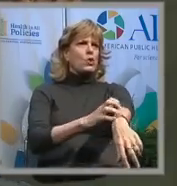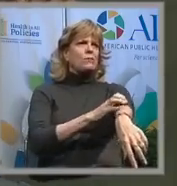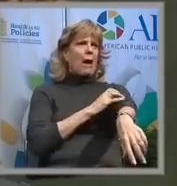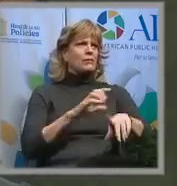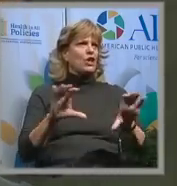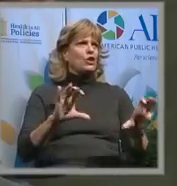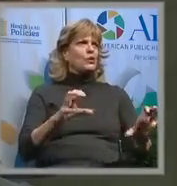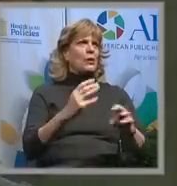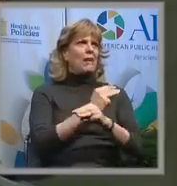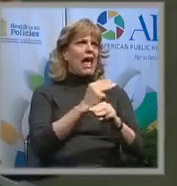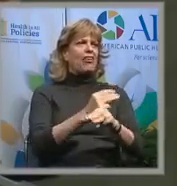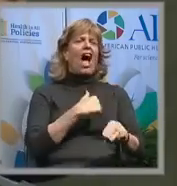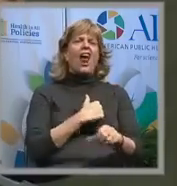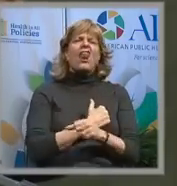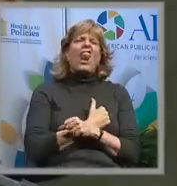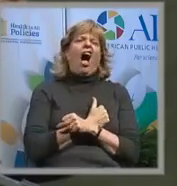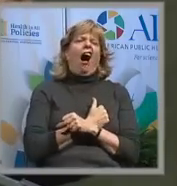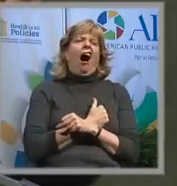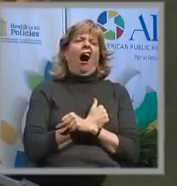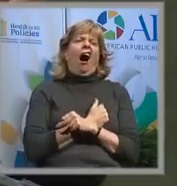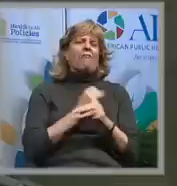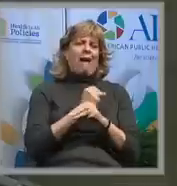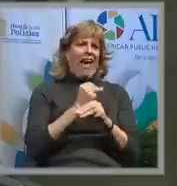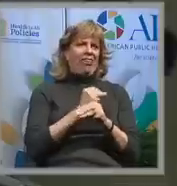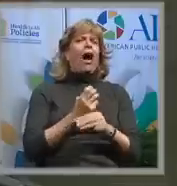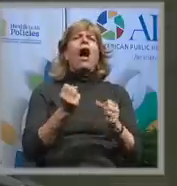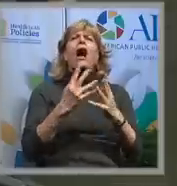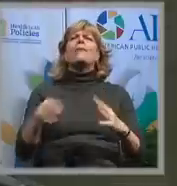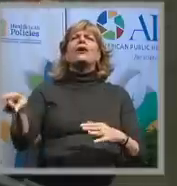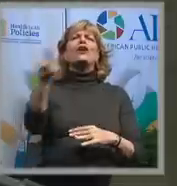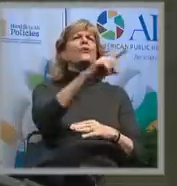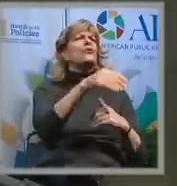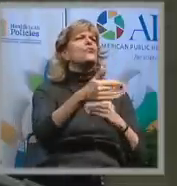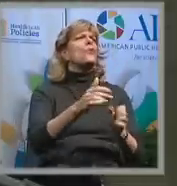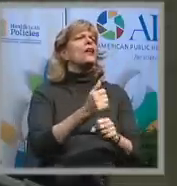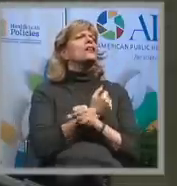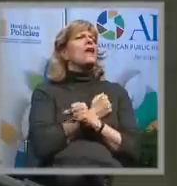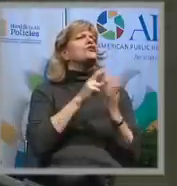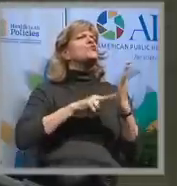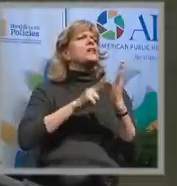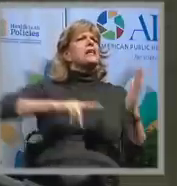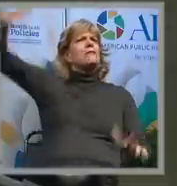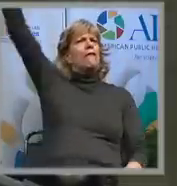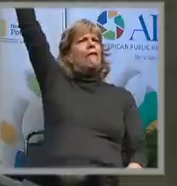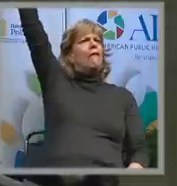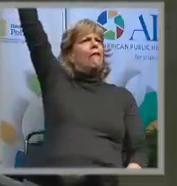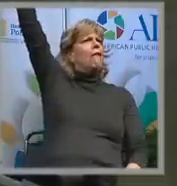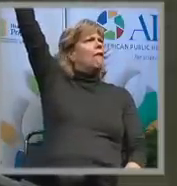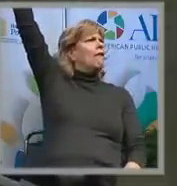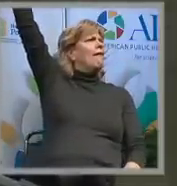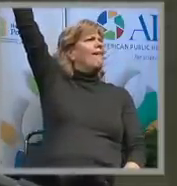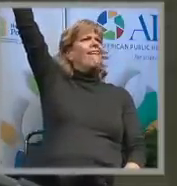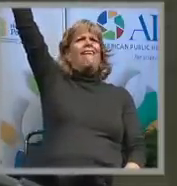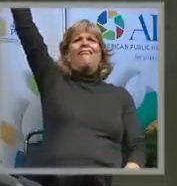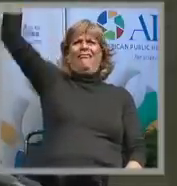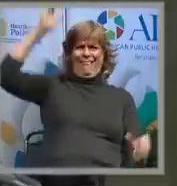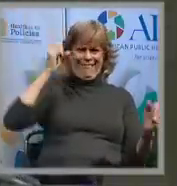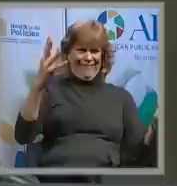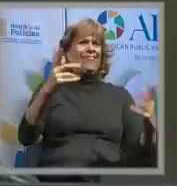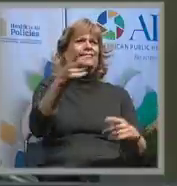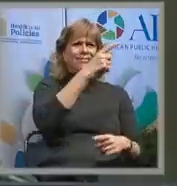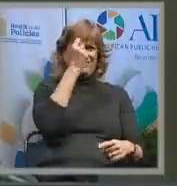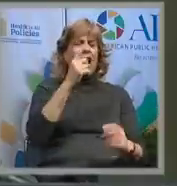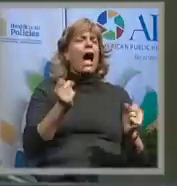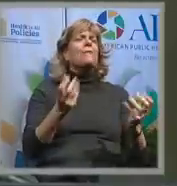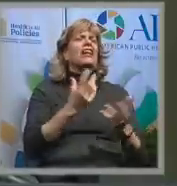that? Goosebumps, all right? How many of you here in this room love to read? Let me see your hands. Right? Oh, got it.